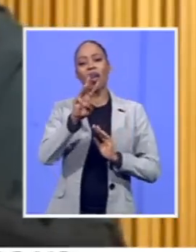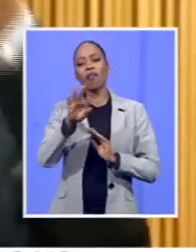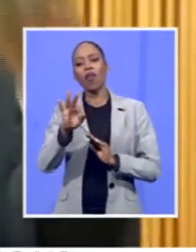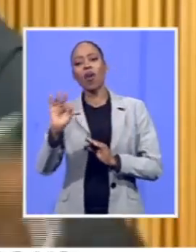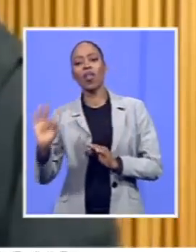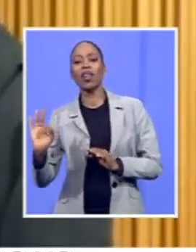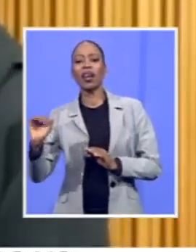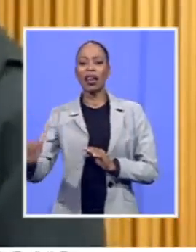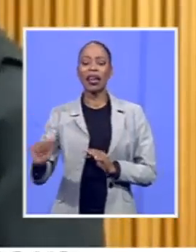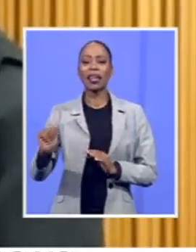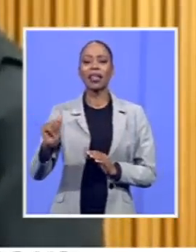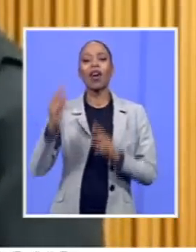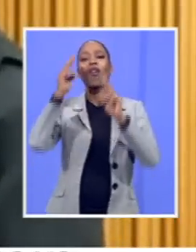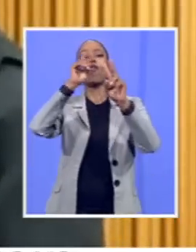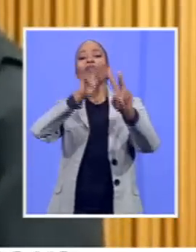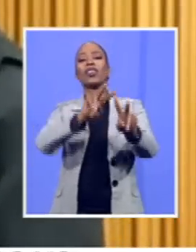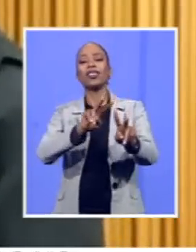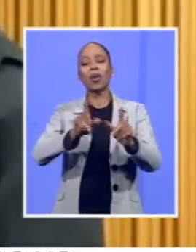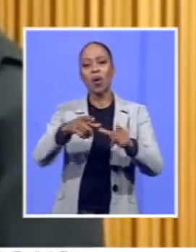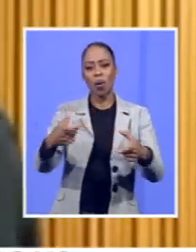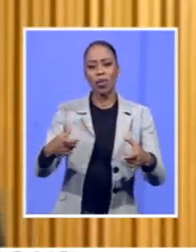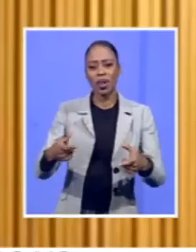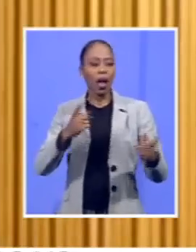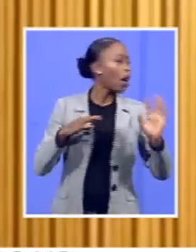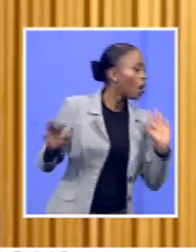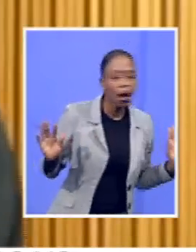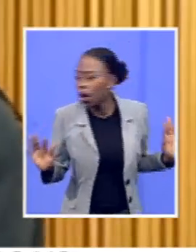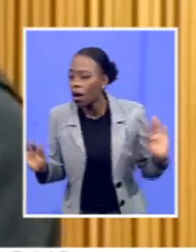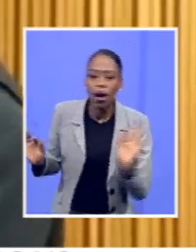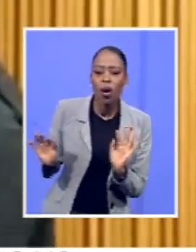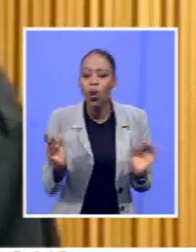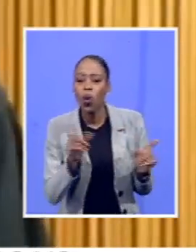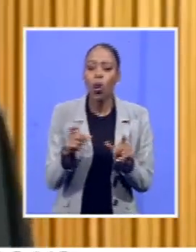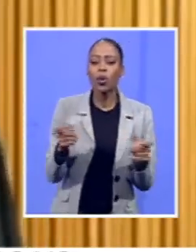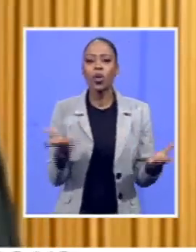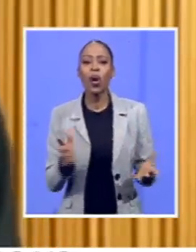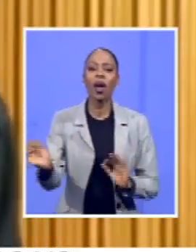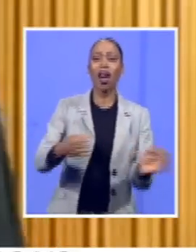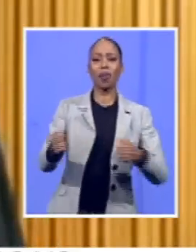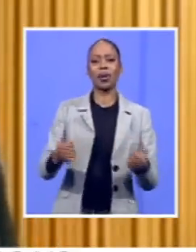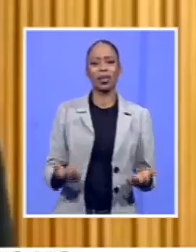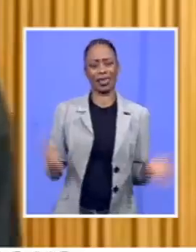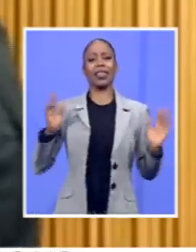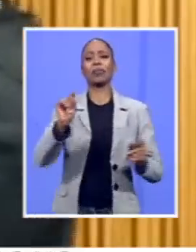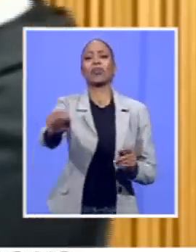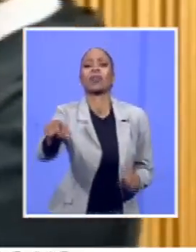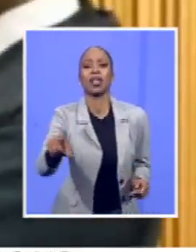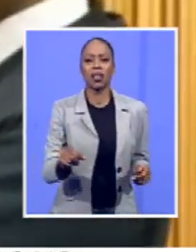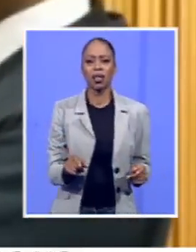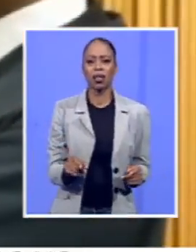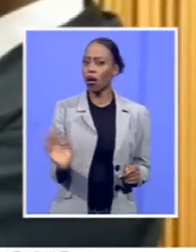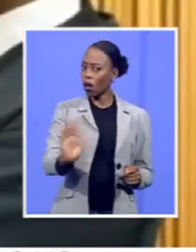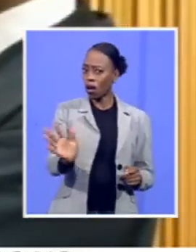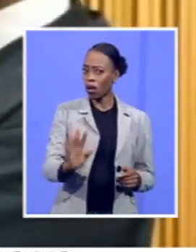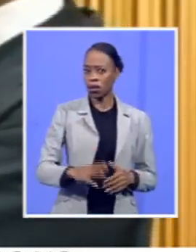194(3)(a) envisages a committee. Therefore, we just look around and say, well, is there a committee in any room here? Say, yeah, then it must be that